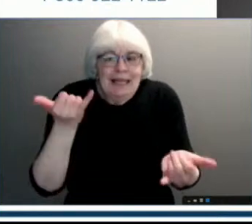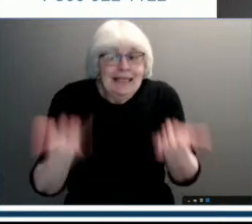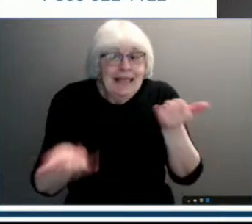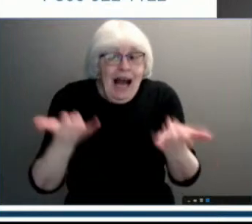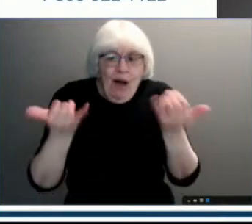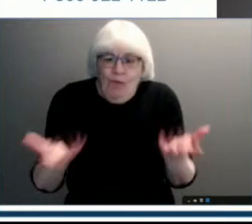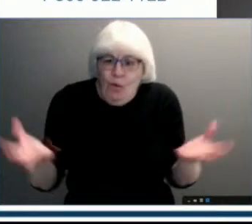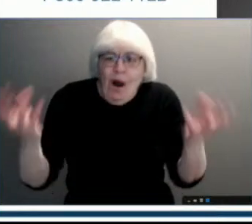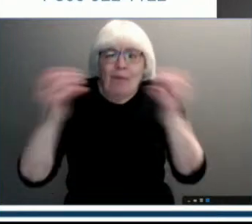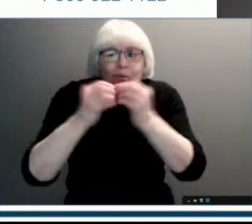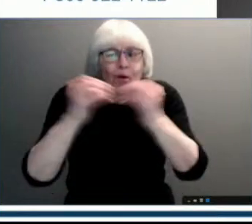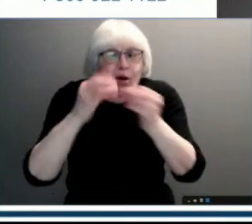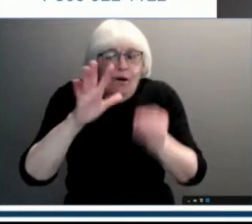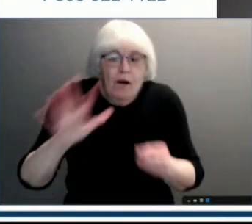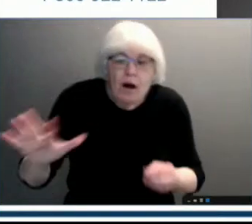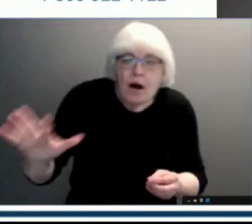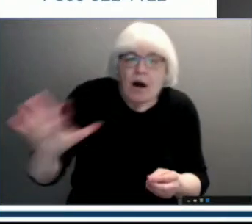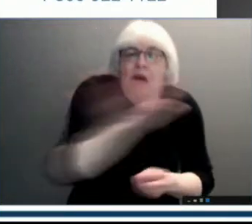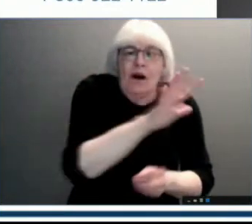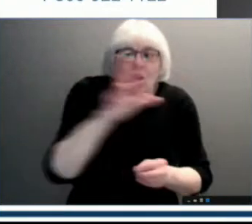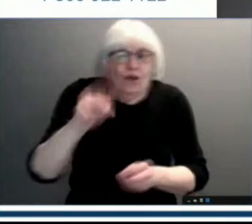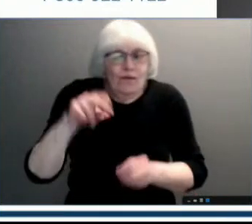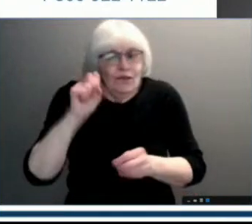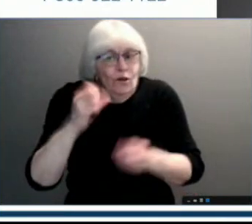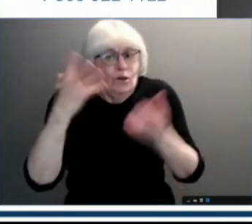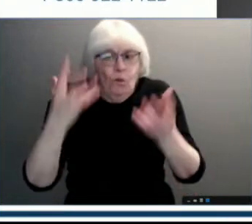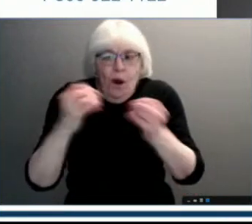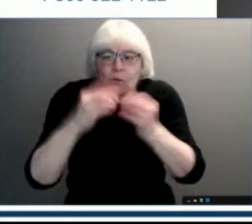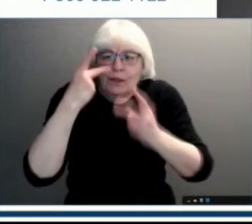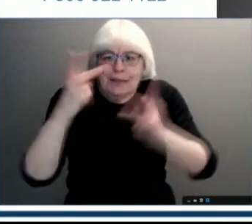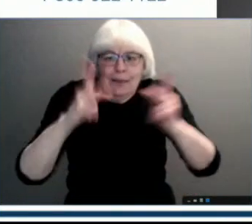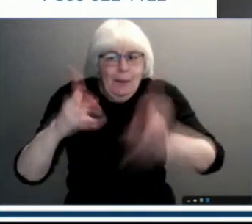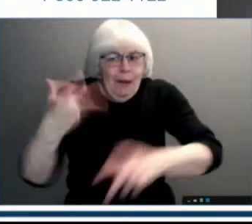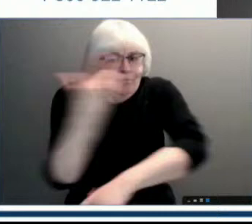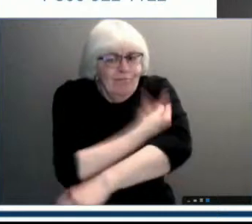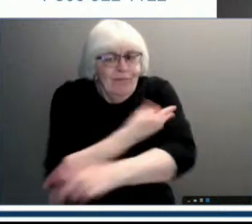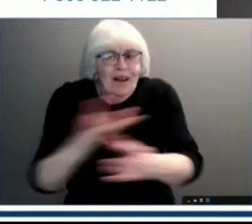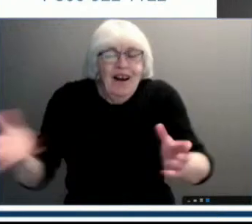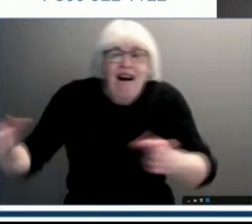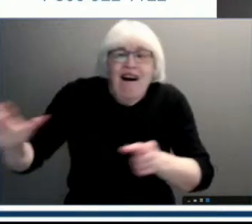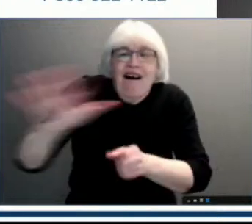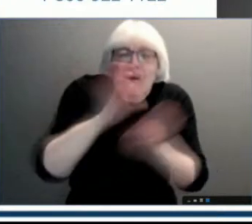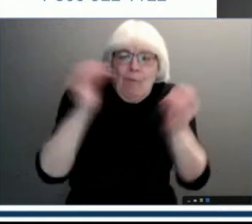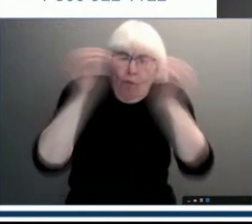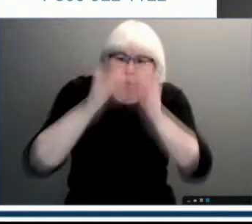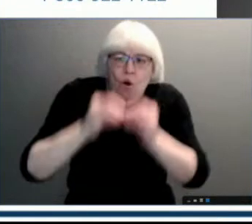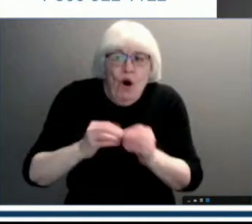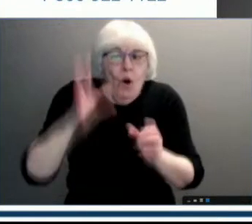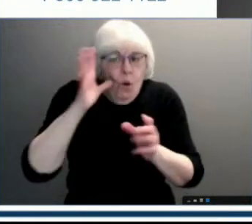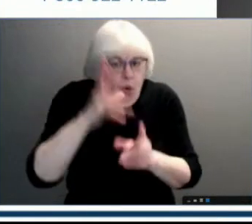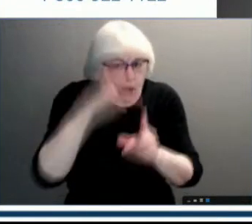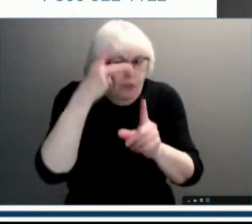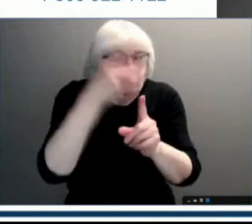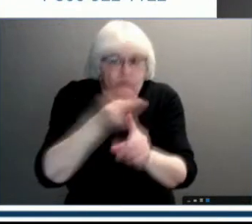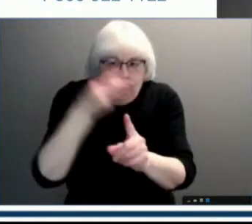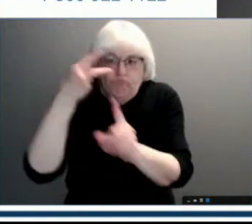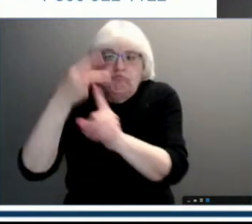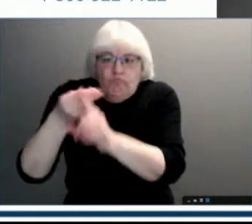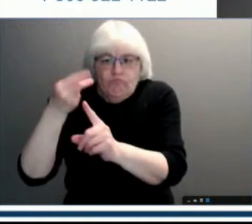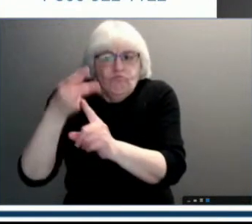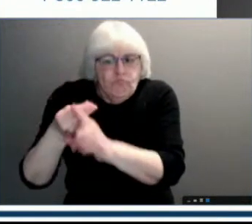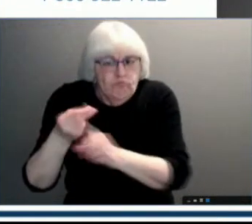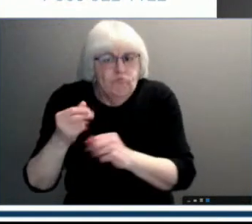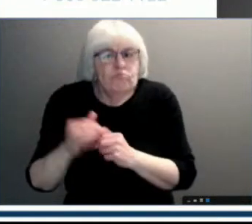province. Our pharmacy partners will continue to be critical for getting vaccine into arms, but we're also bringing back community vaccine clinics